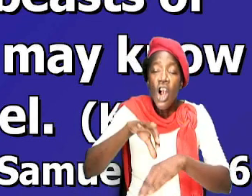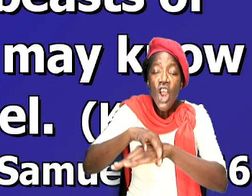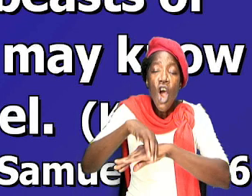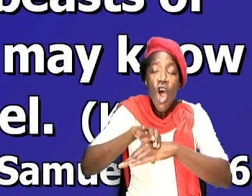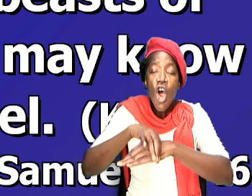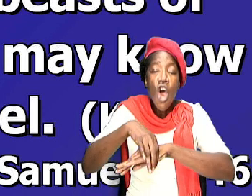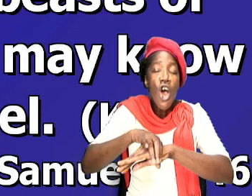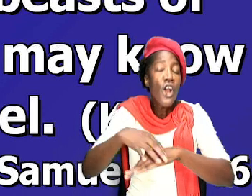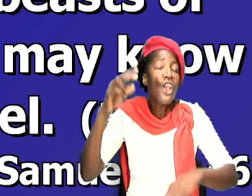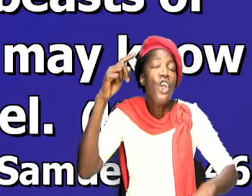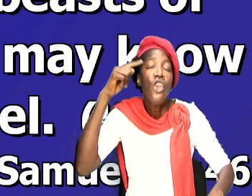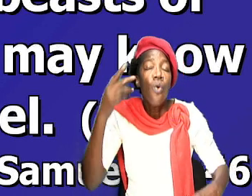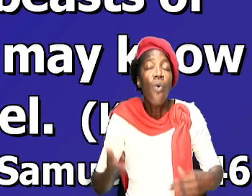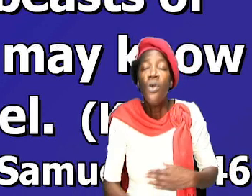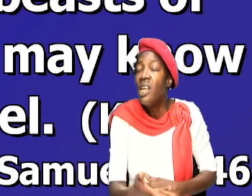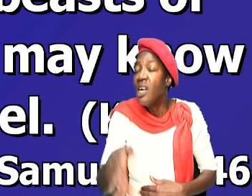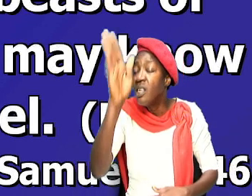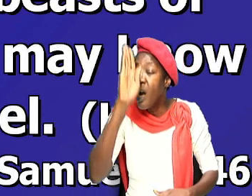a God in Israel.